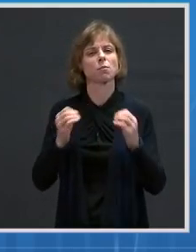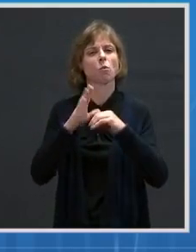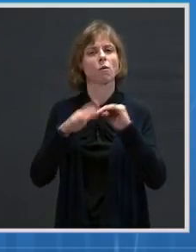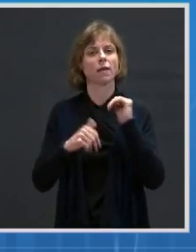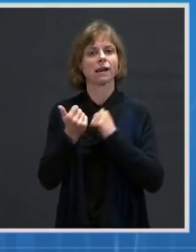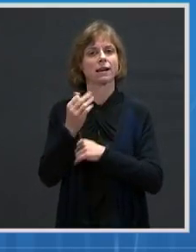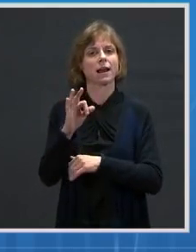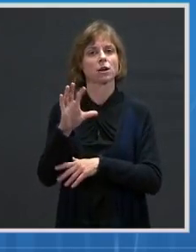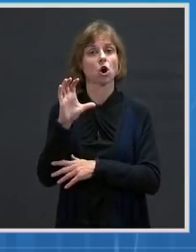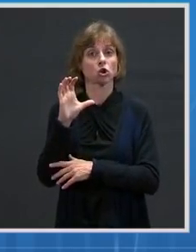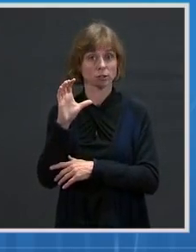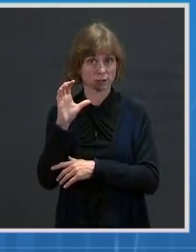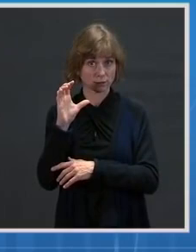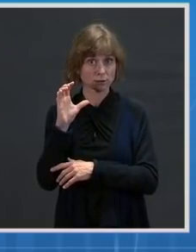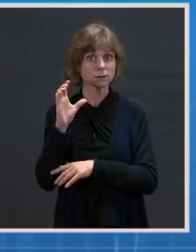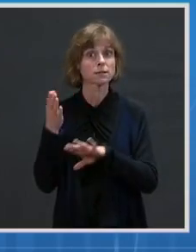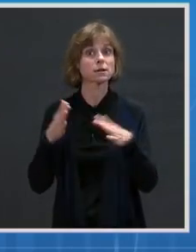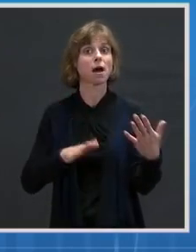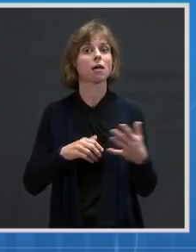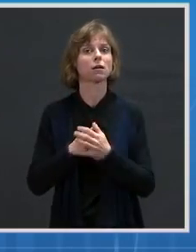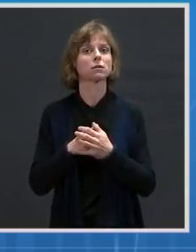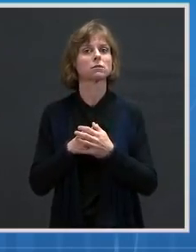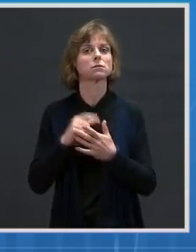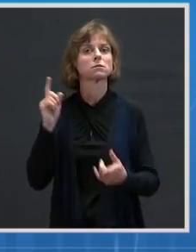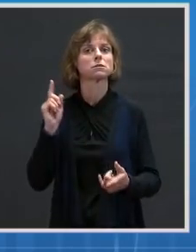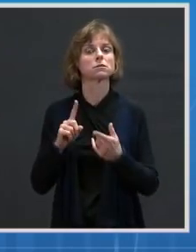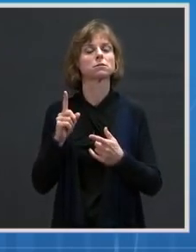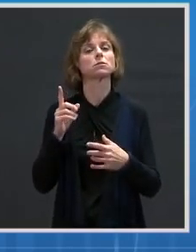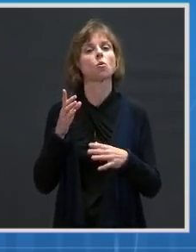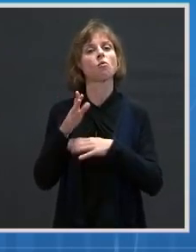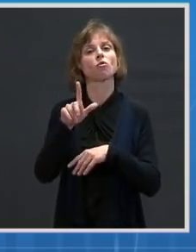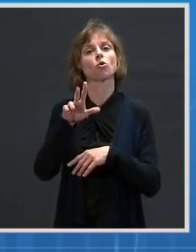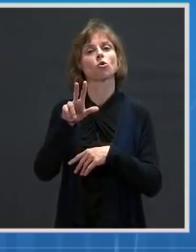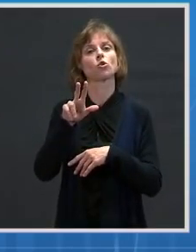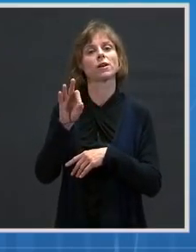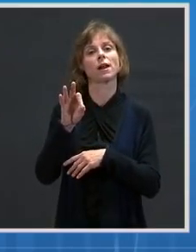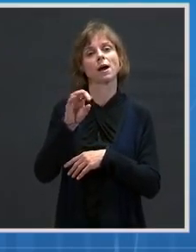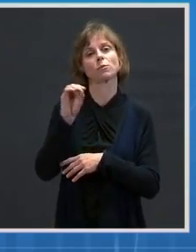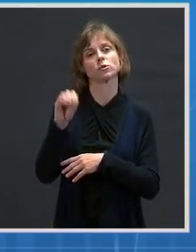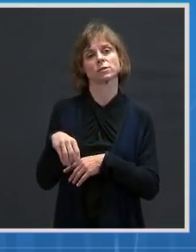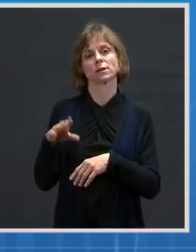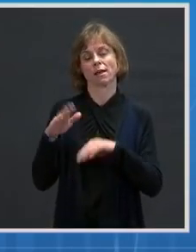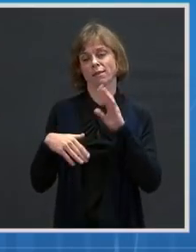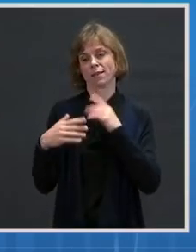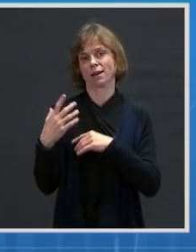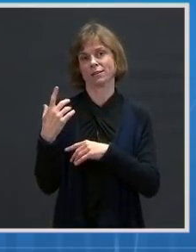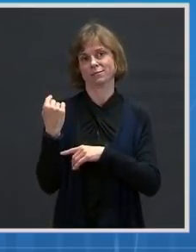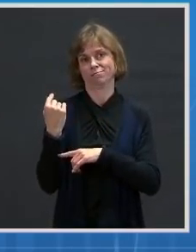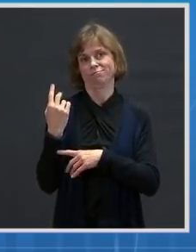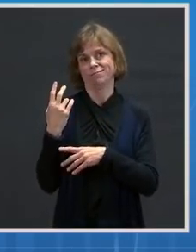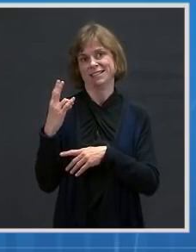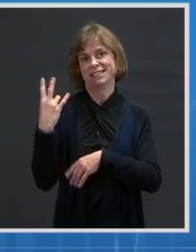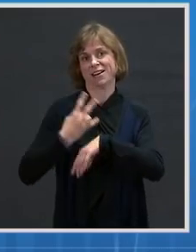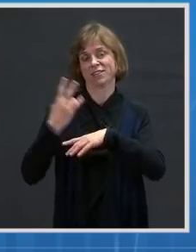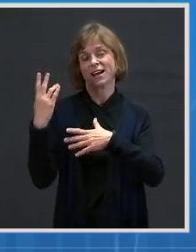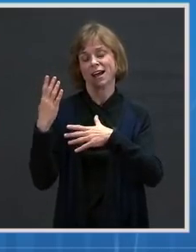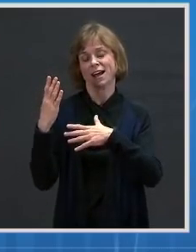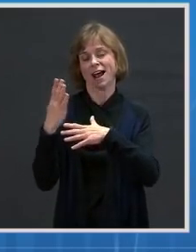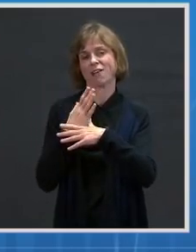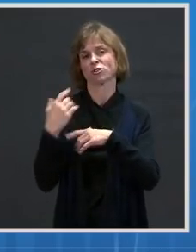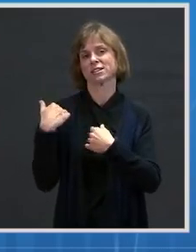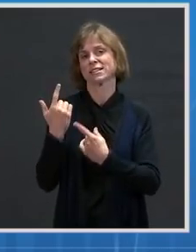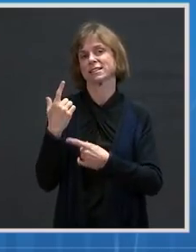deaths, dropping 39% compared to the prior 7-day average. This is the lowest since the beginning of